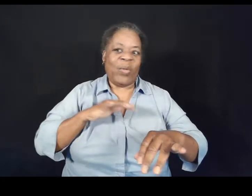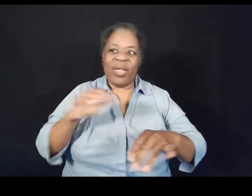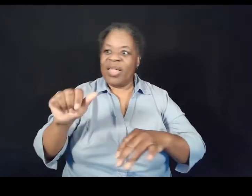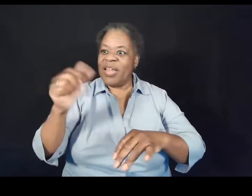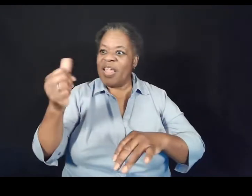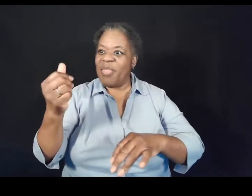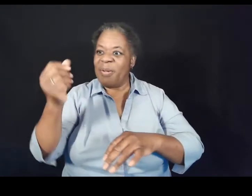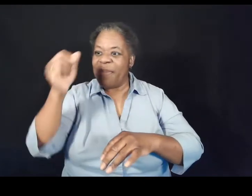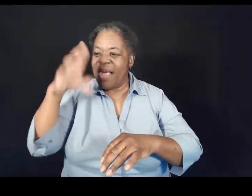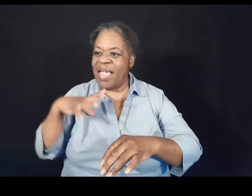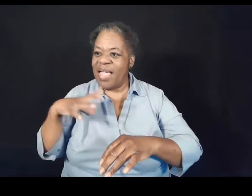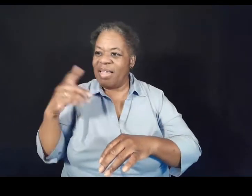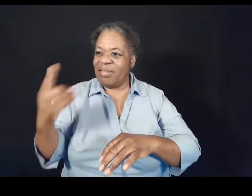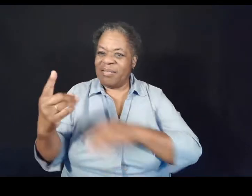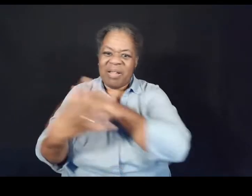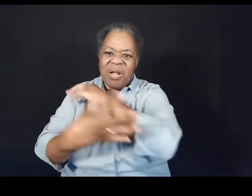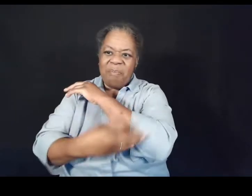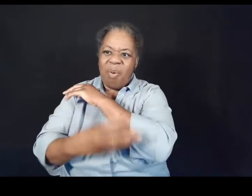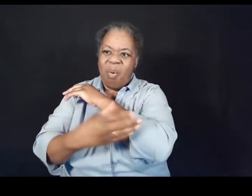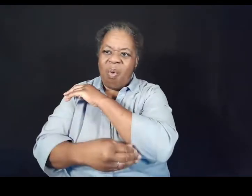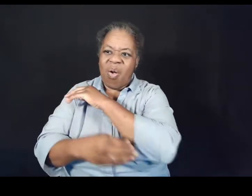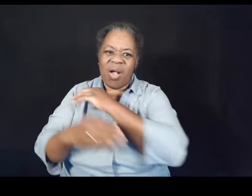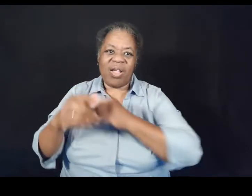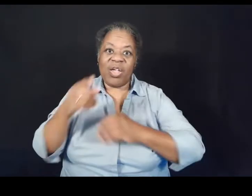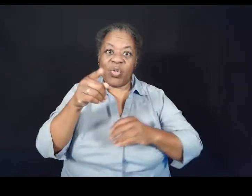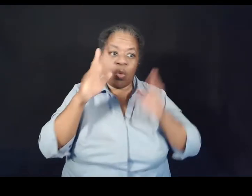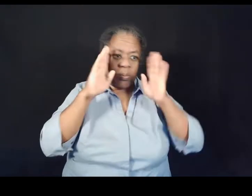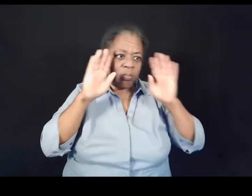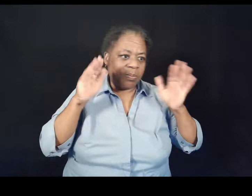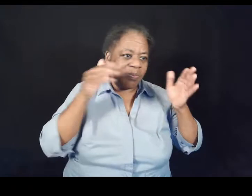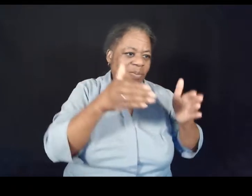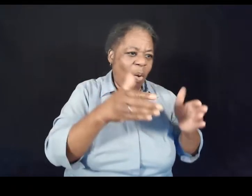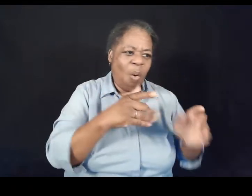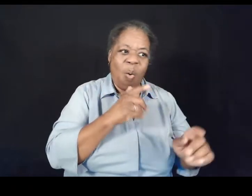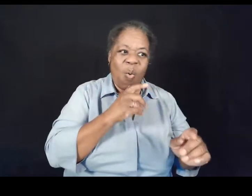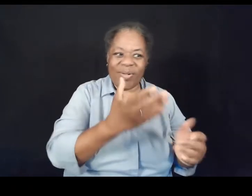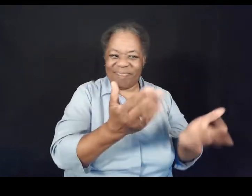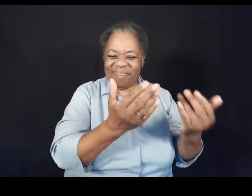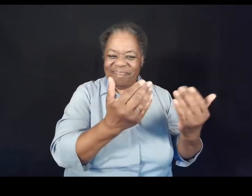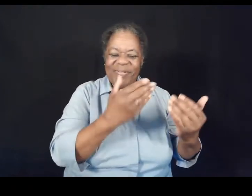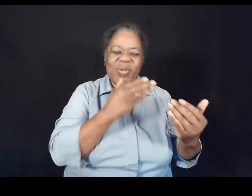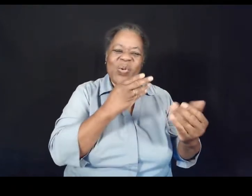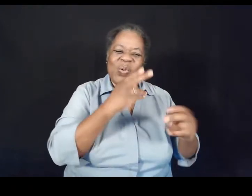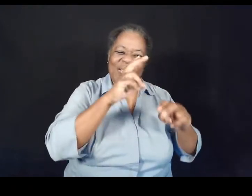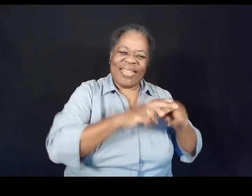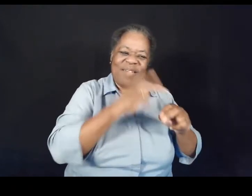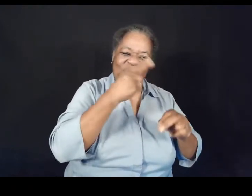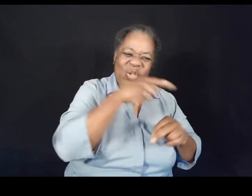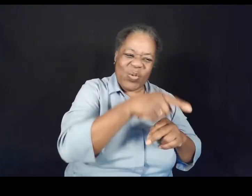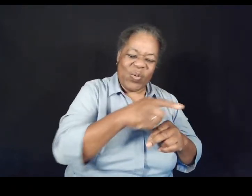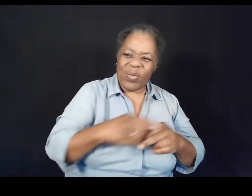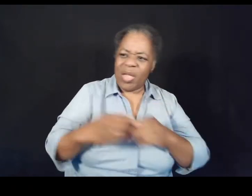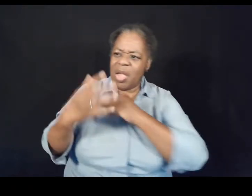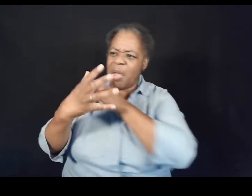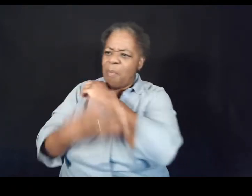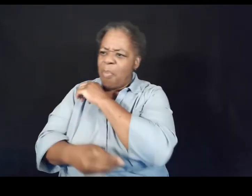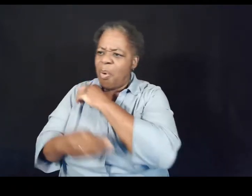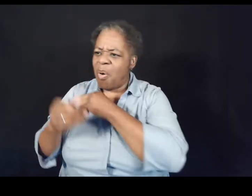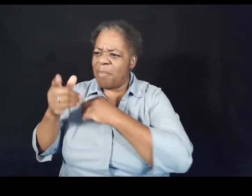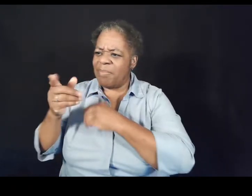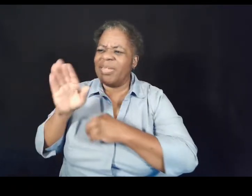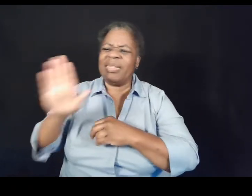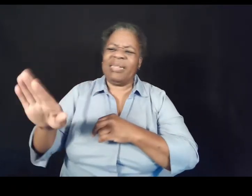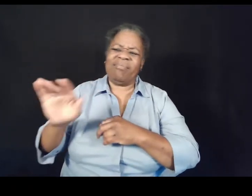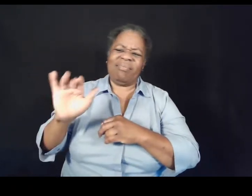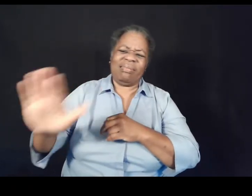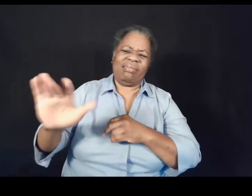special attention to the man wearing fine clothes and say, 'Here's a good seat for you,' but say to the poor man, 'You stand there,' or 'Sit